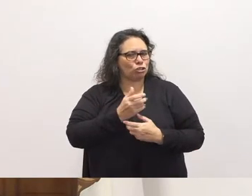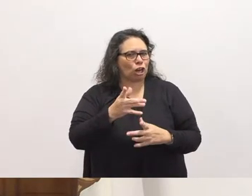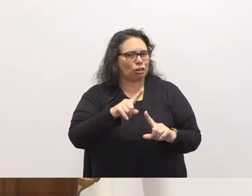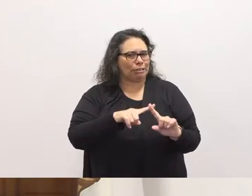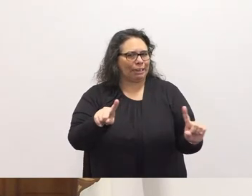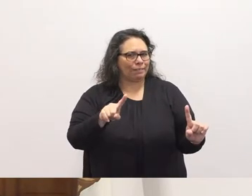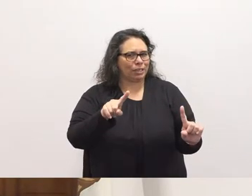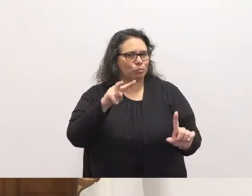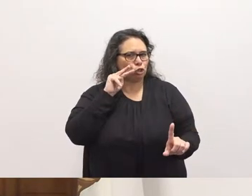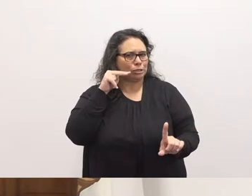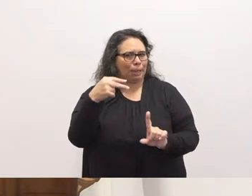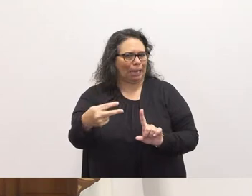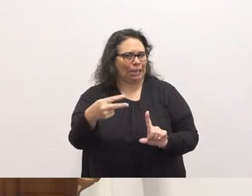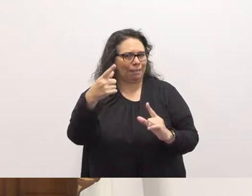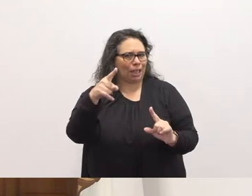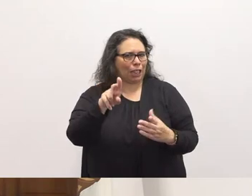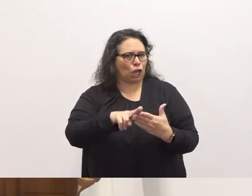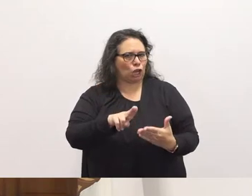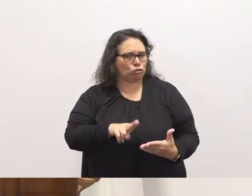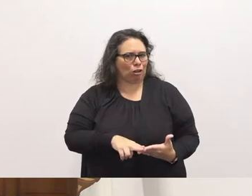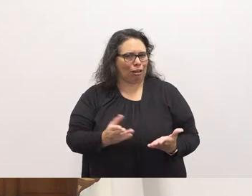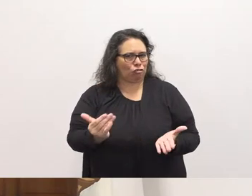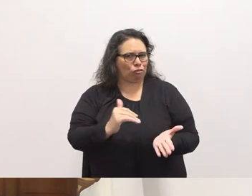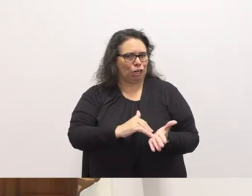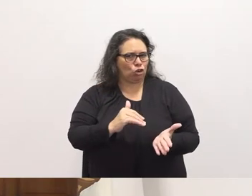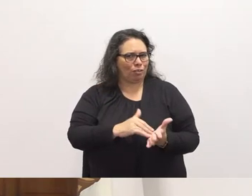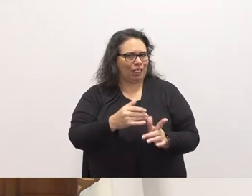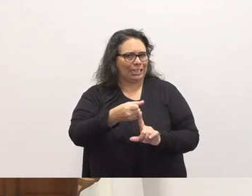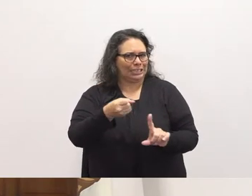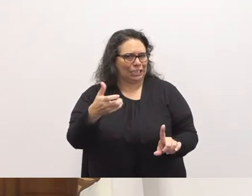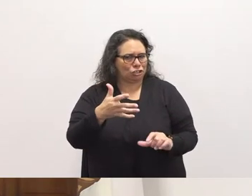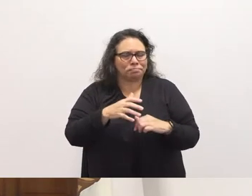perspective on the contract renewal and extension.